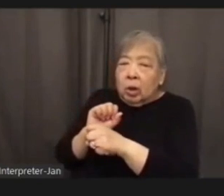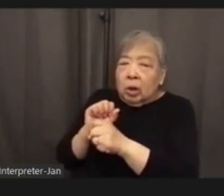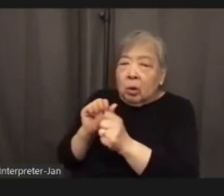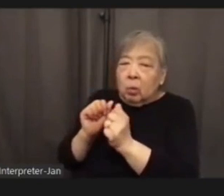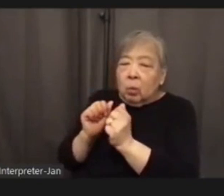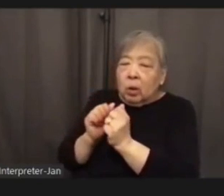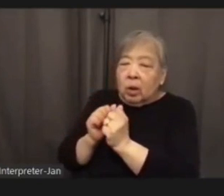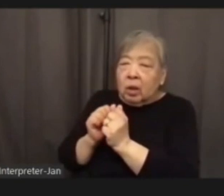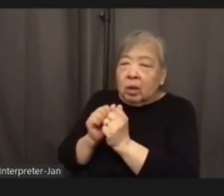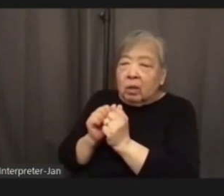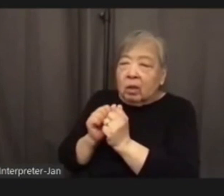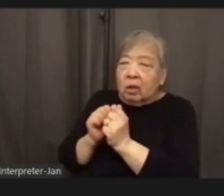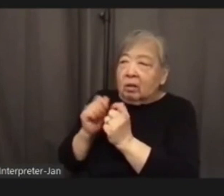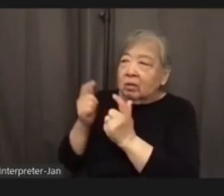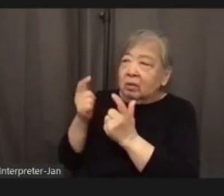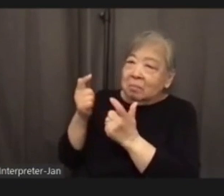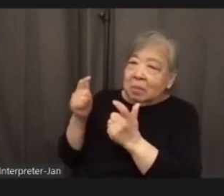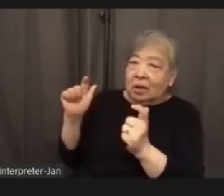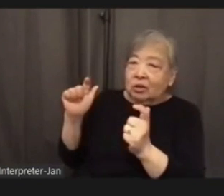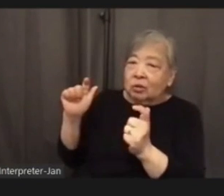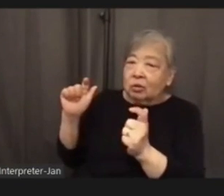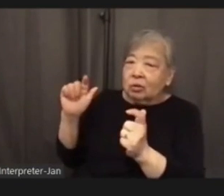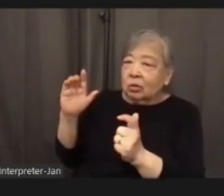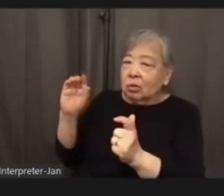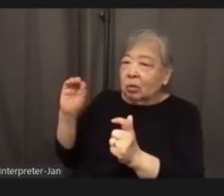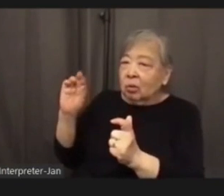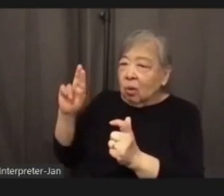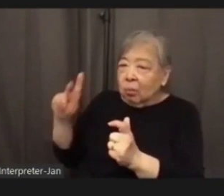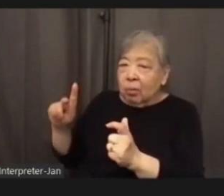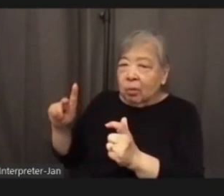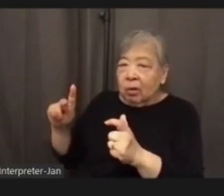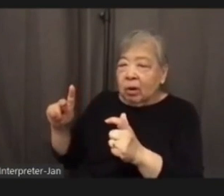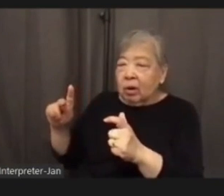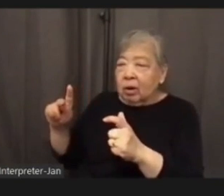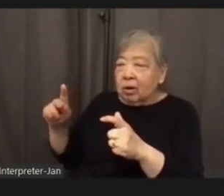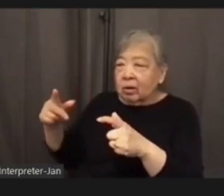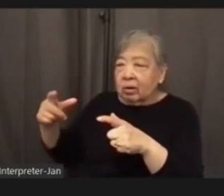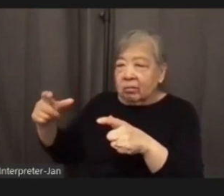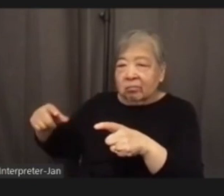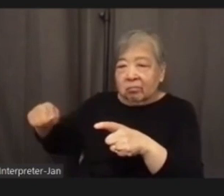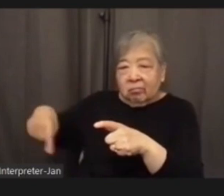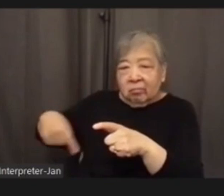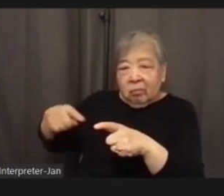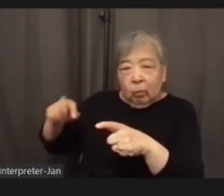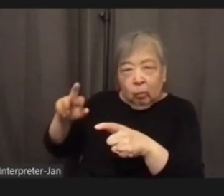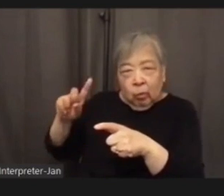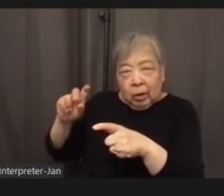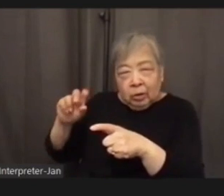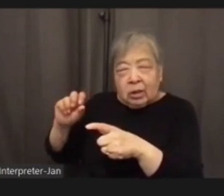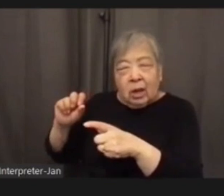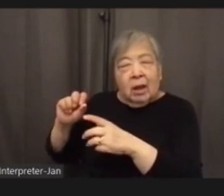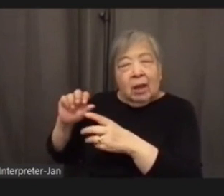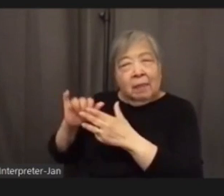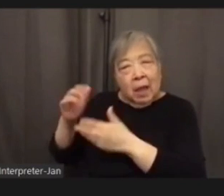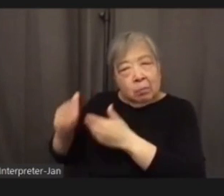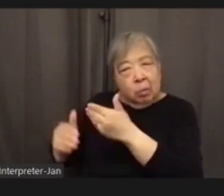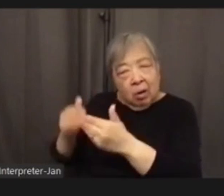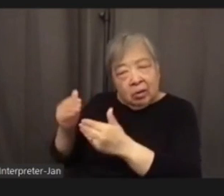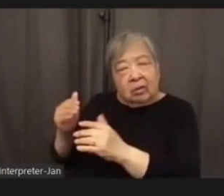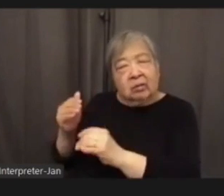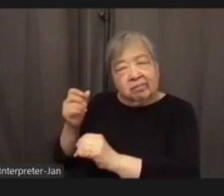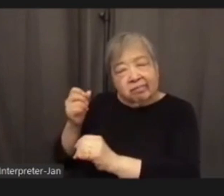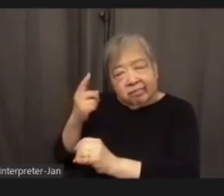the major corporate record funded acts and the artists. And in that process, I